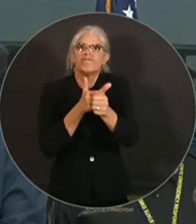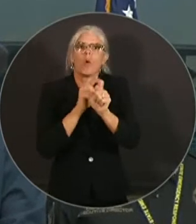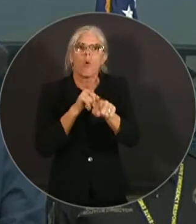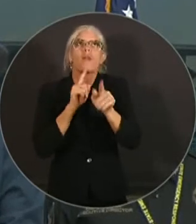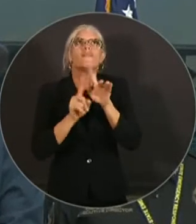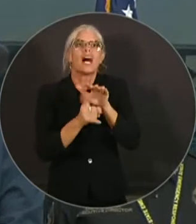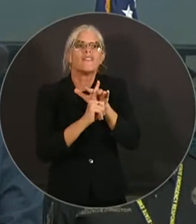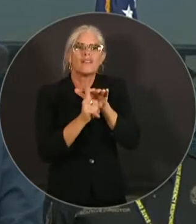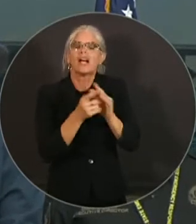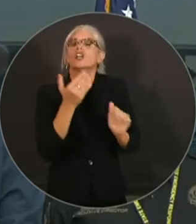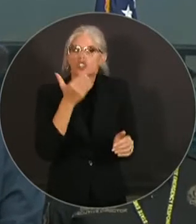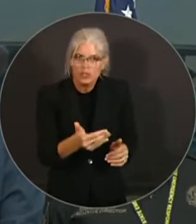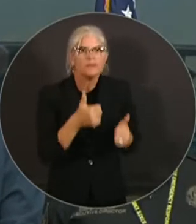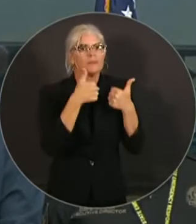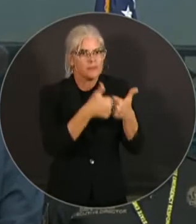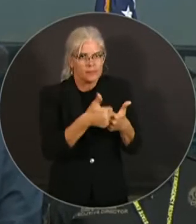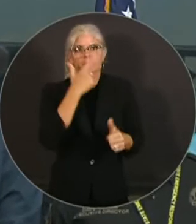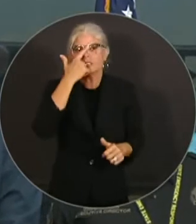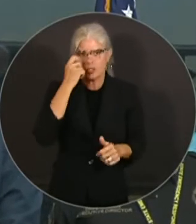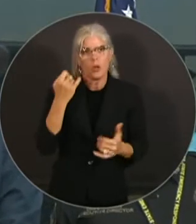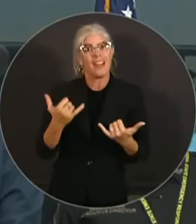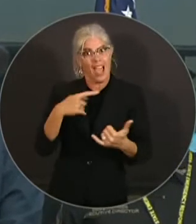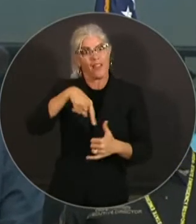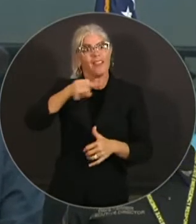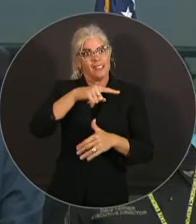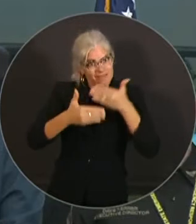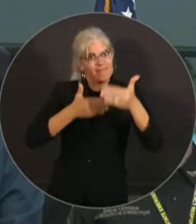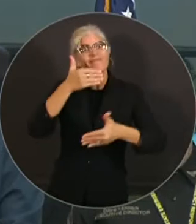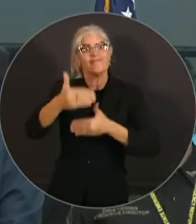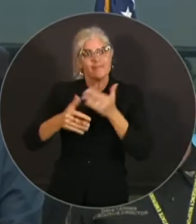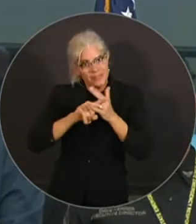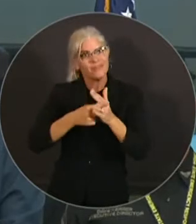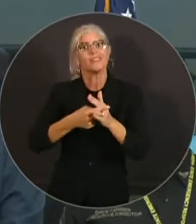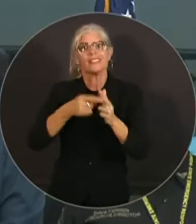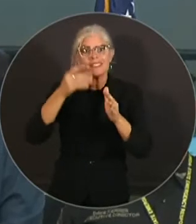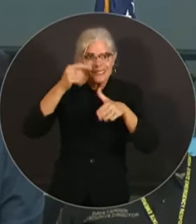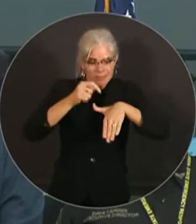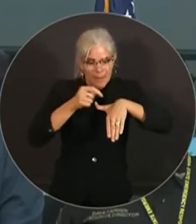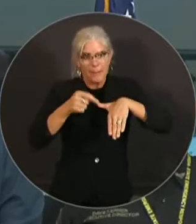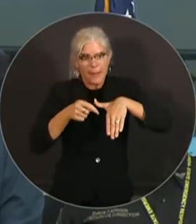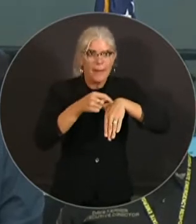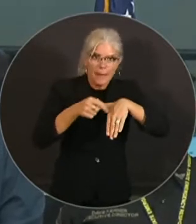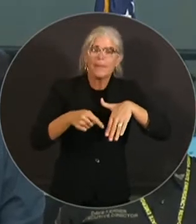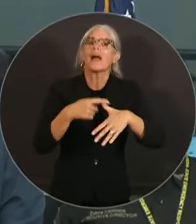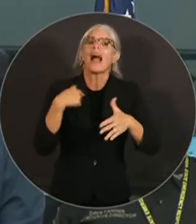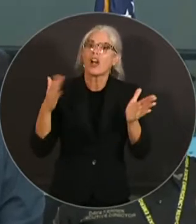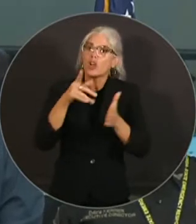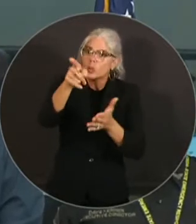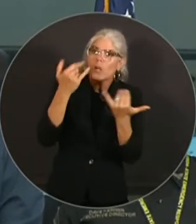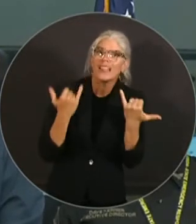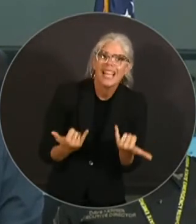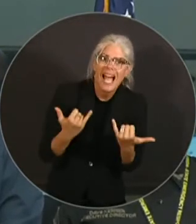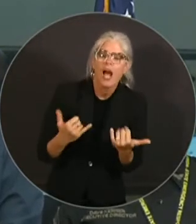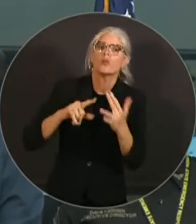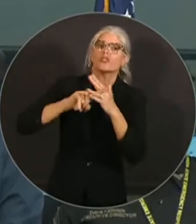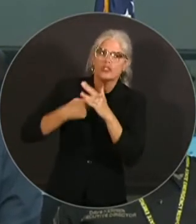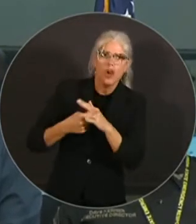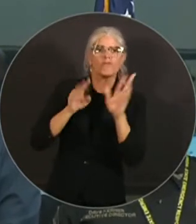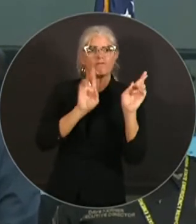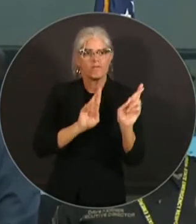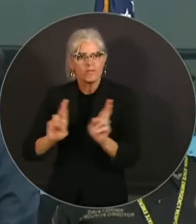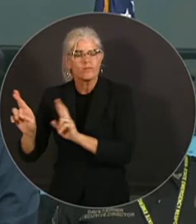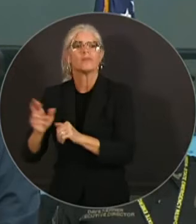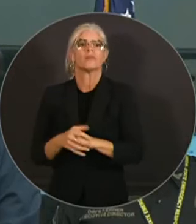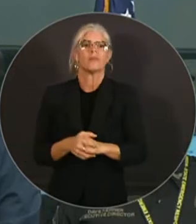so. Others are in the process of executing your plan, and I would just urge you to do that now. When you start talking about this major